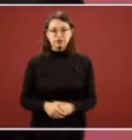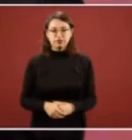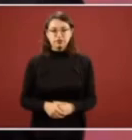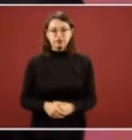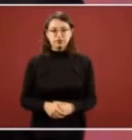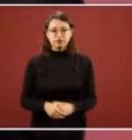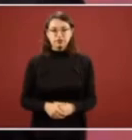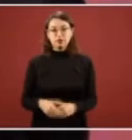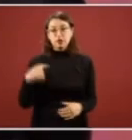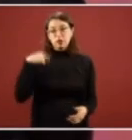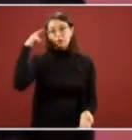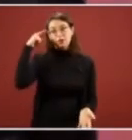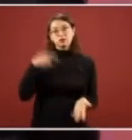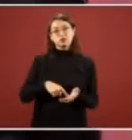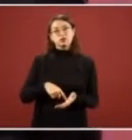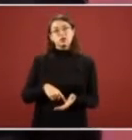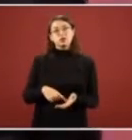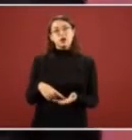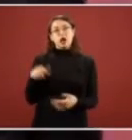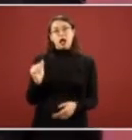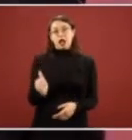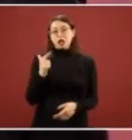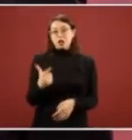to consider,